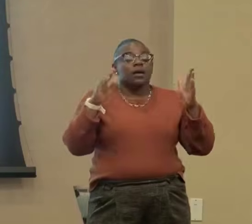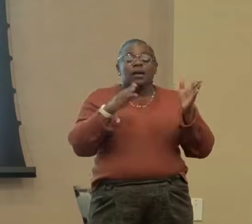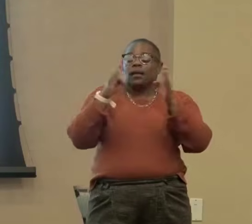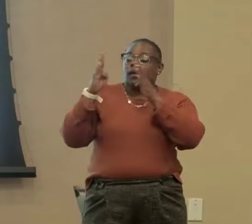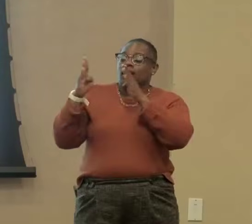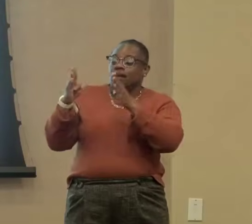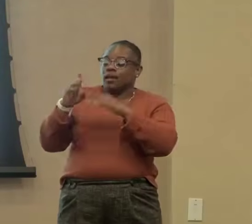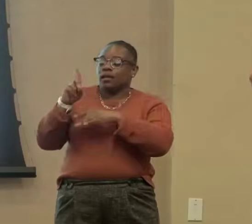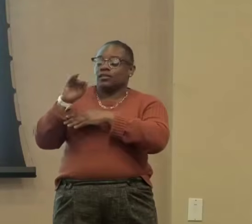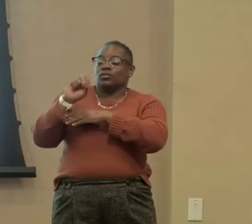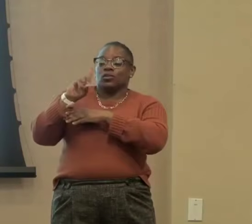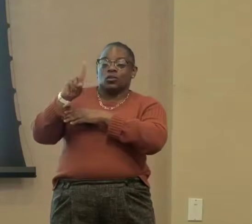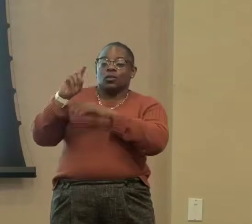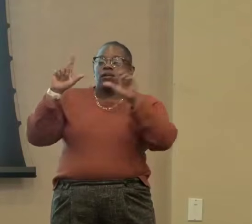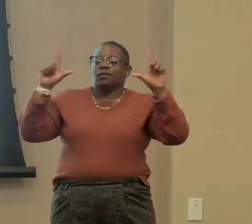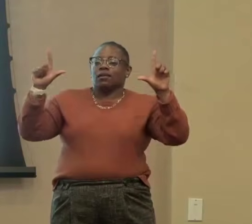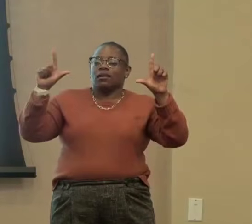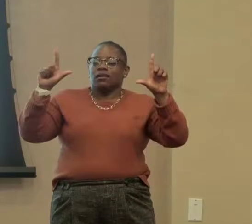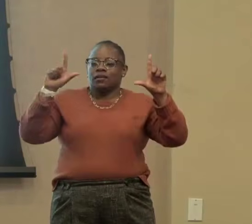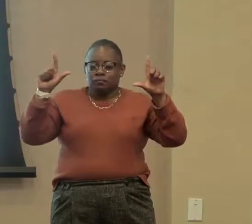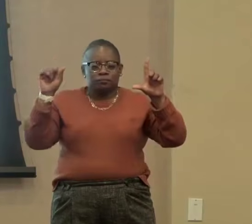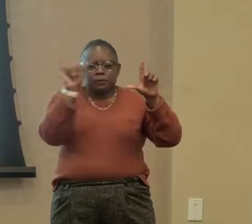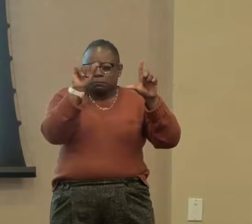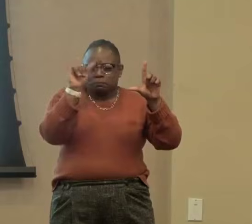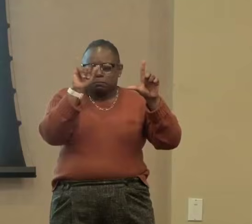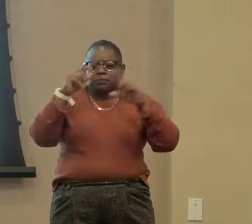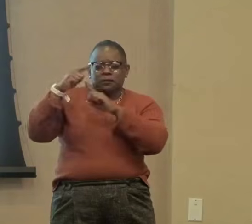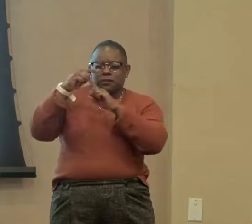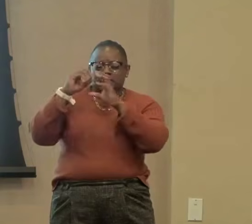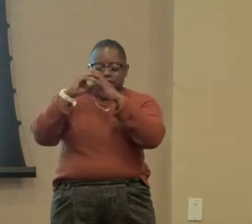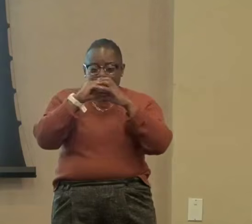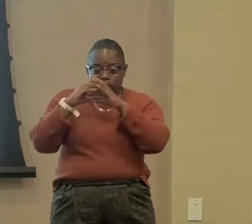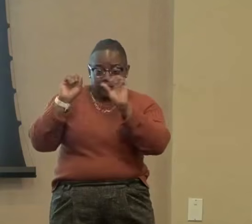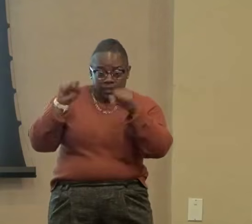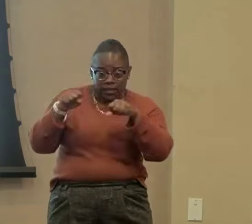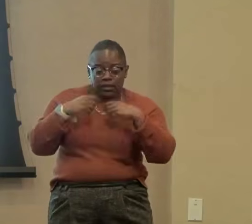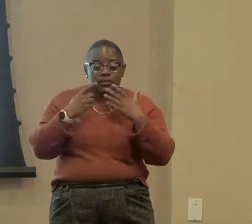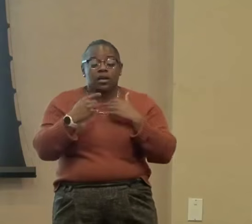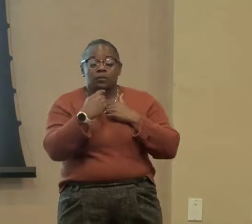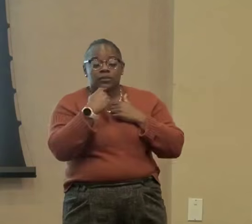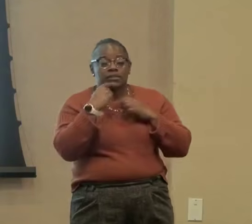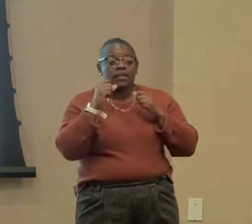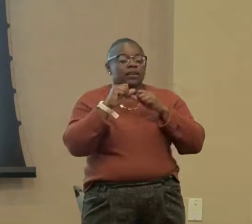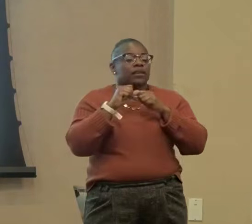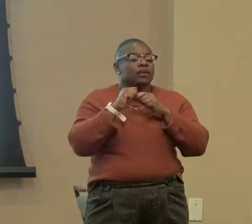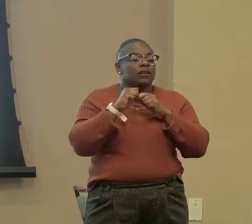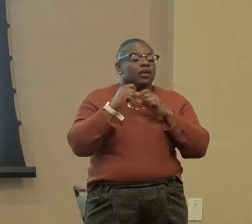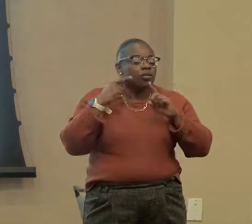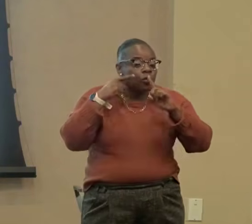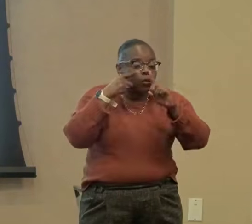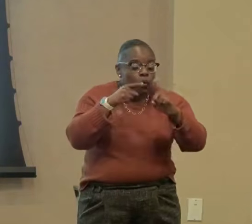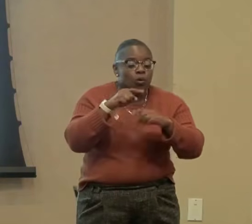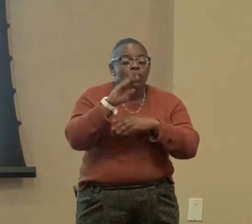planopilaris and discoid lupus can both attract those cytotoxic T cells. So I would say the goal